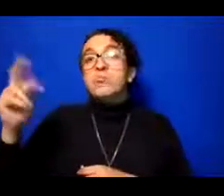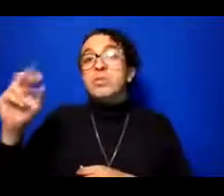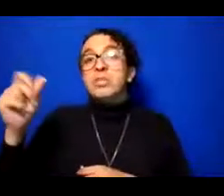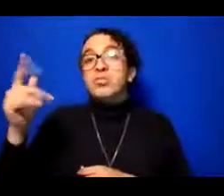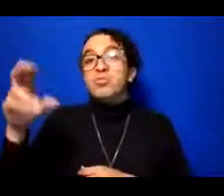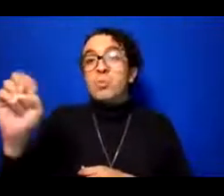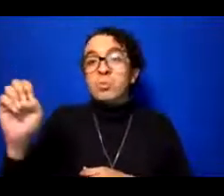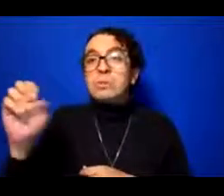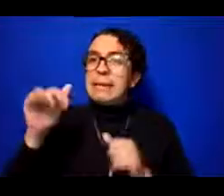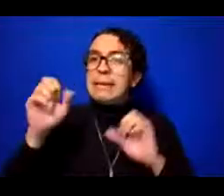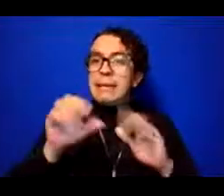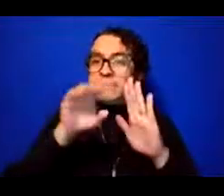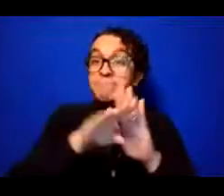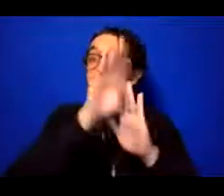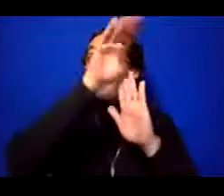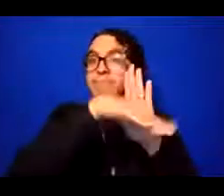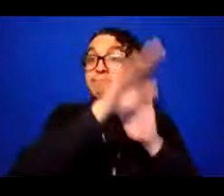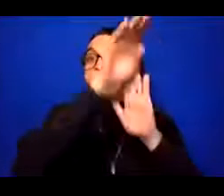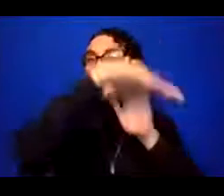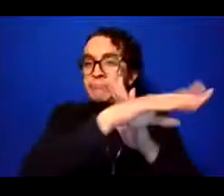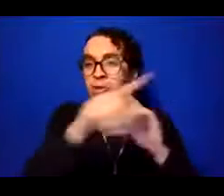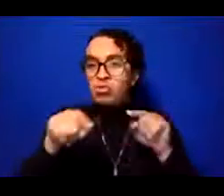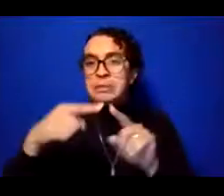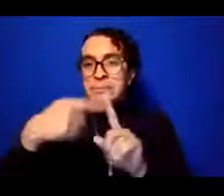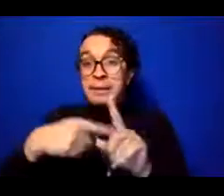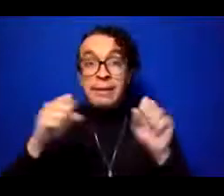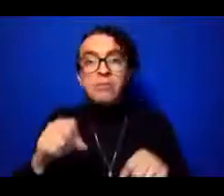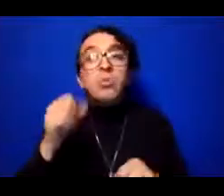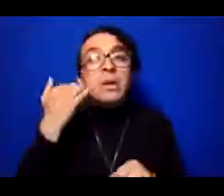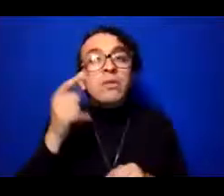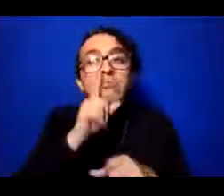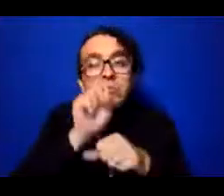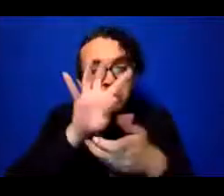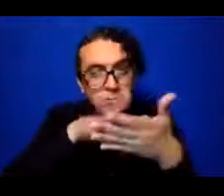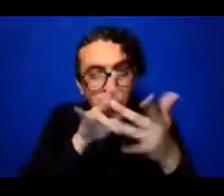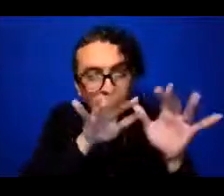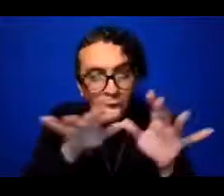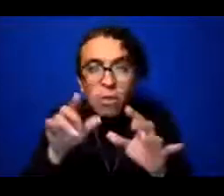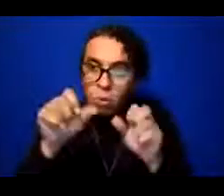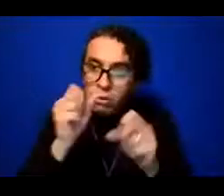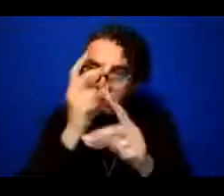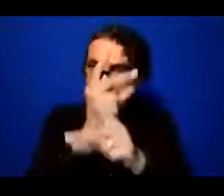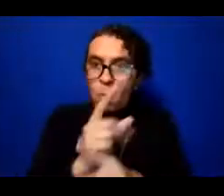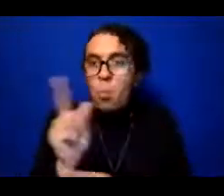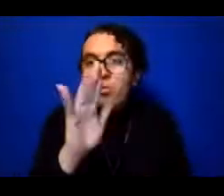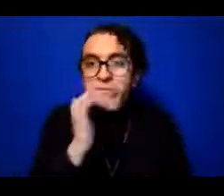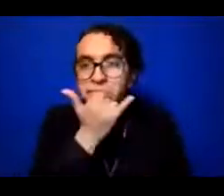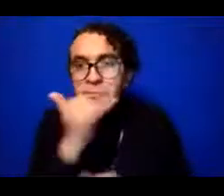at different times of the month. So if you do a nice charting, you can actually get a pretty good idea of where the imbalance